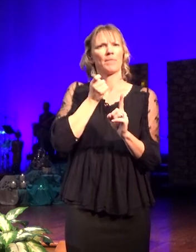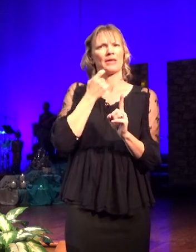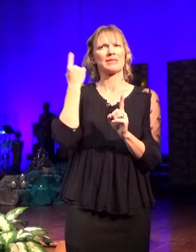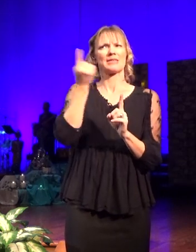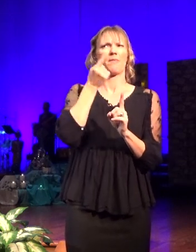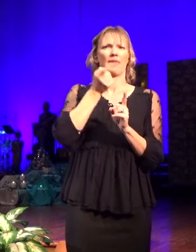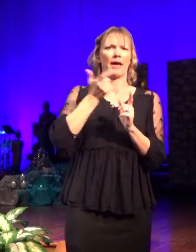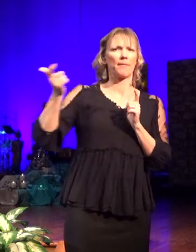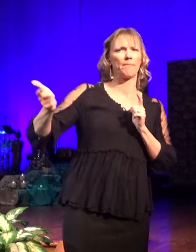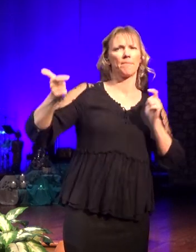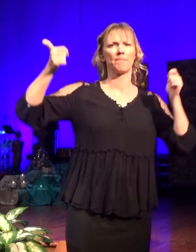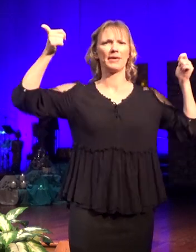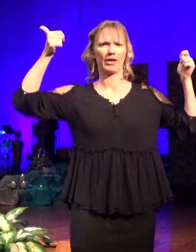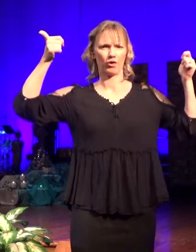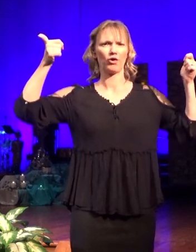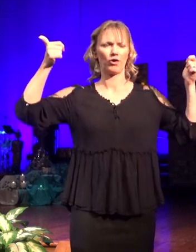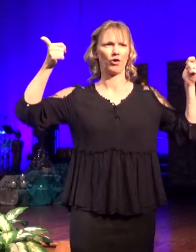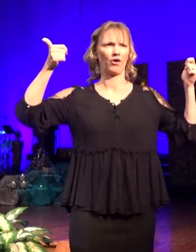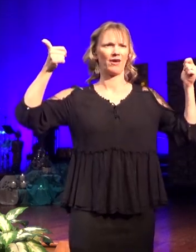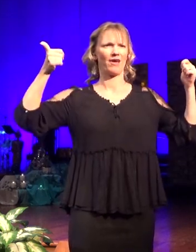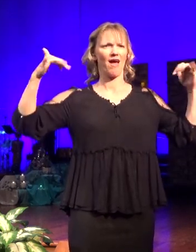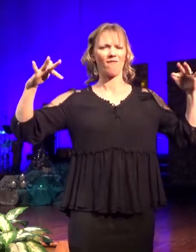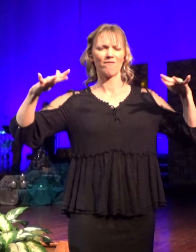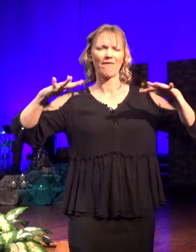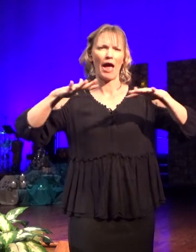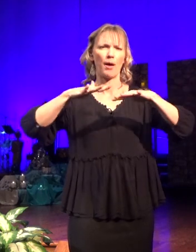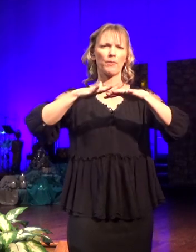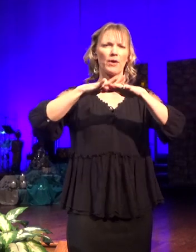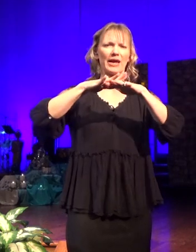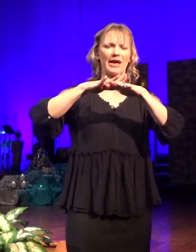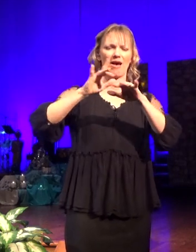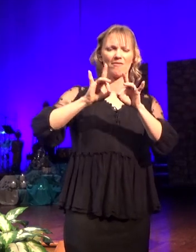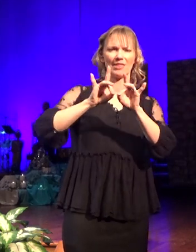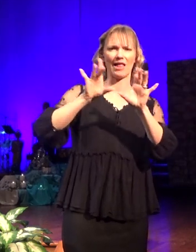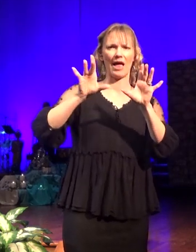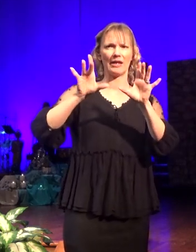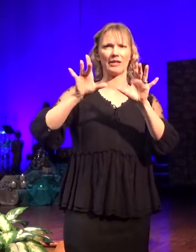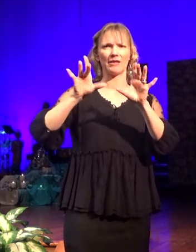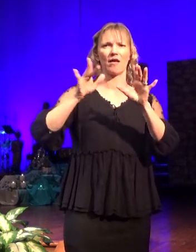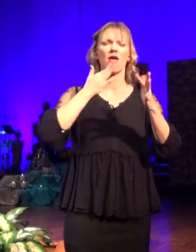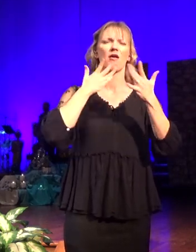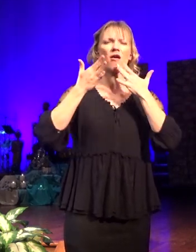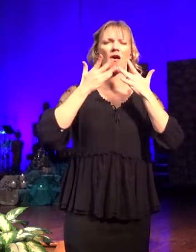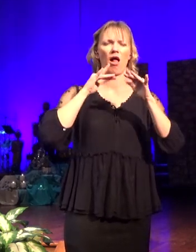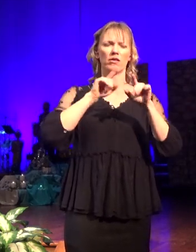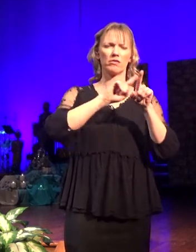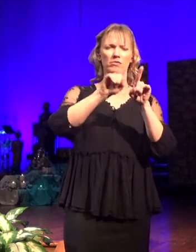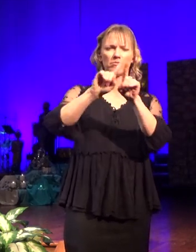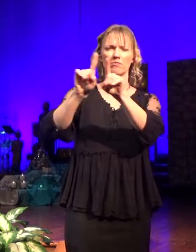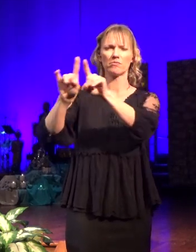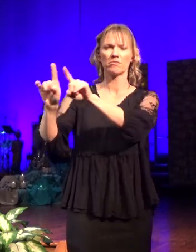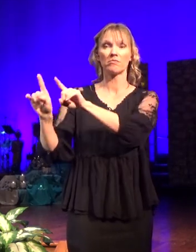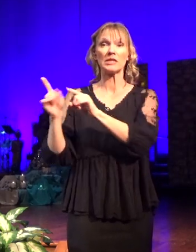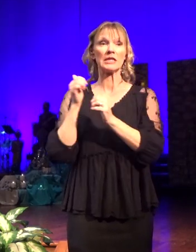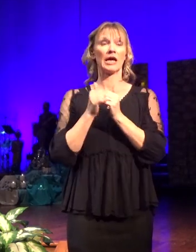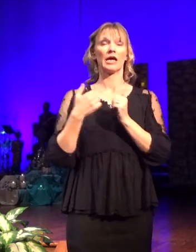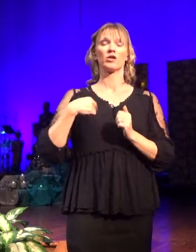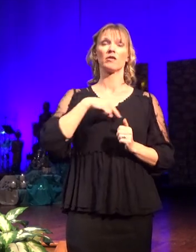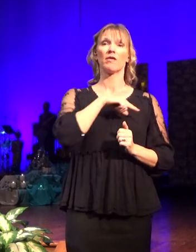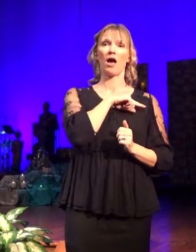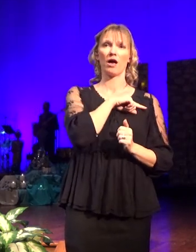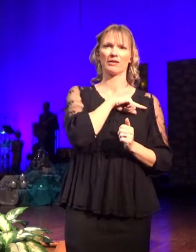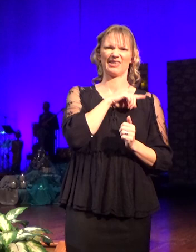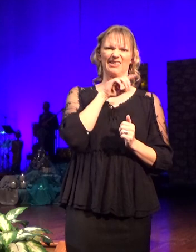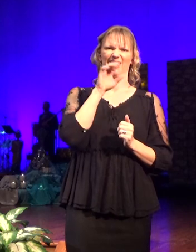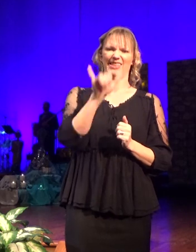of light, many threads, many, many colors. And each one of us, we are that